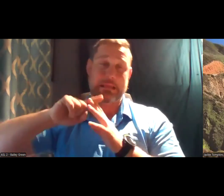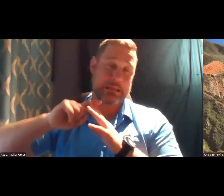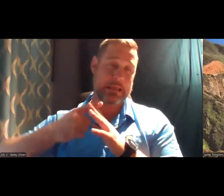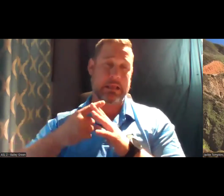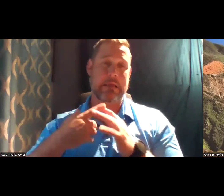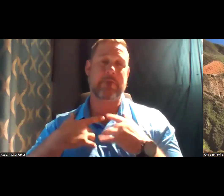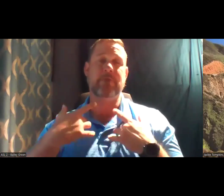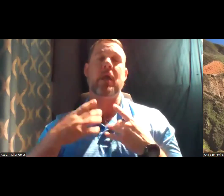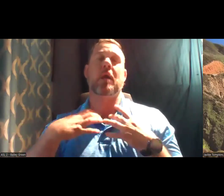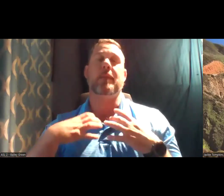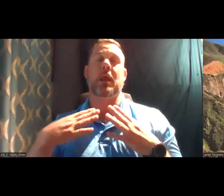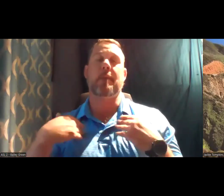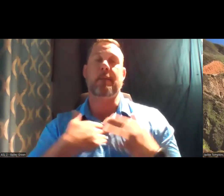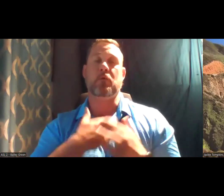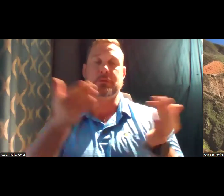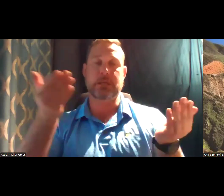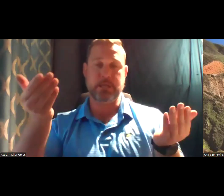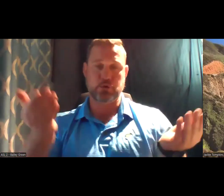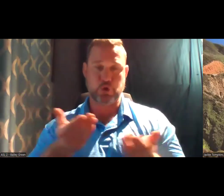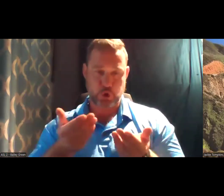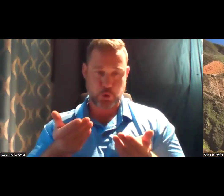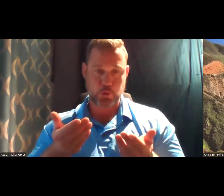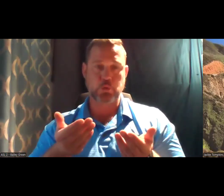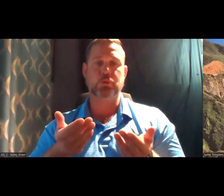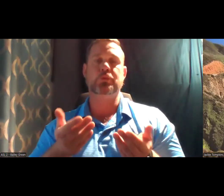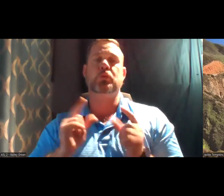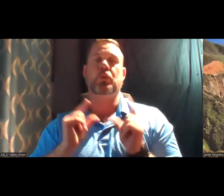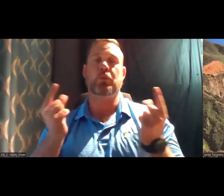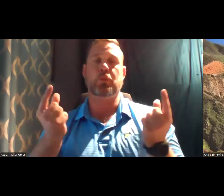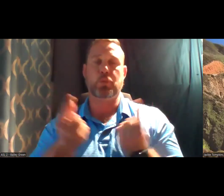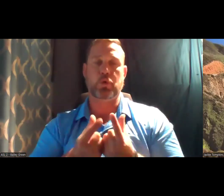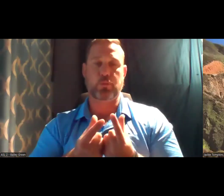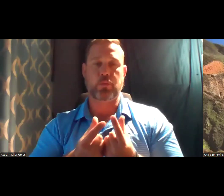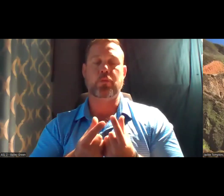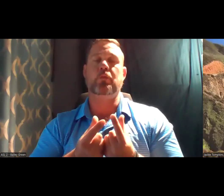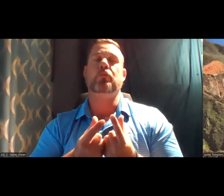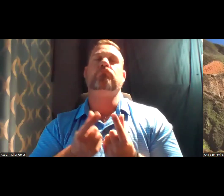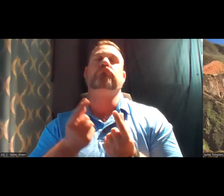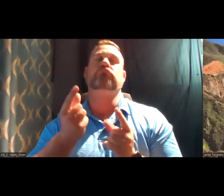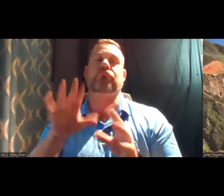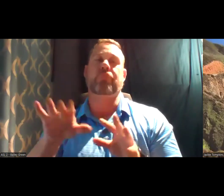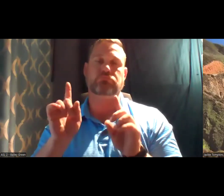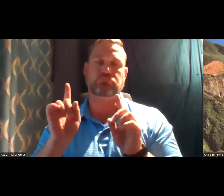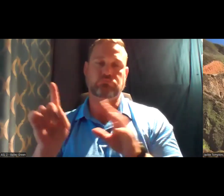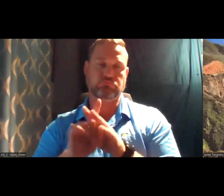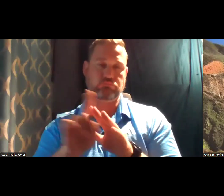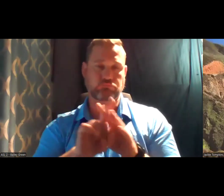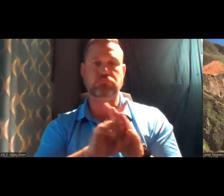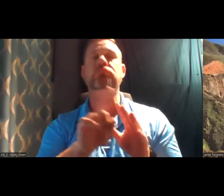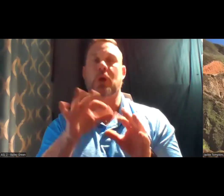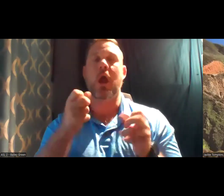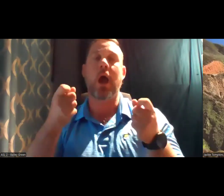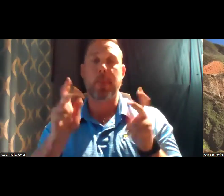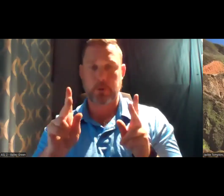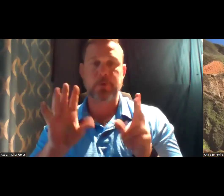that committee members were introduced as a group to the attendees. There's an opportunity to